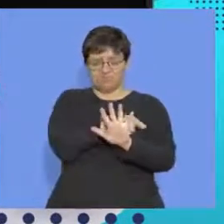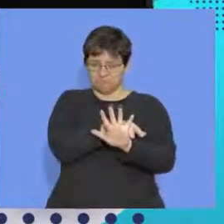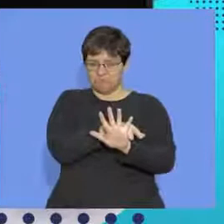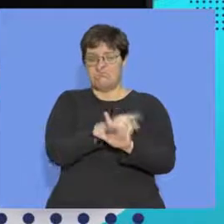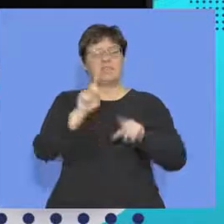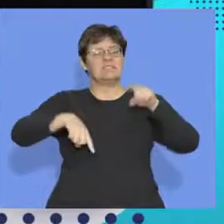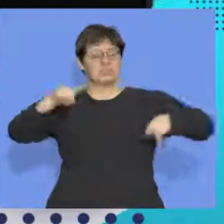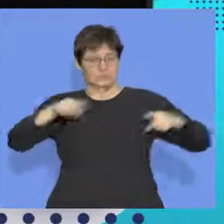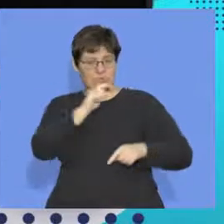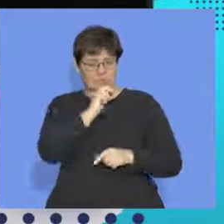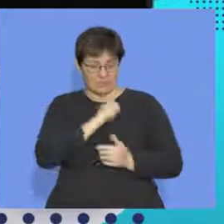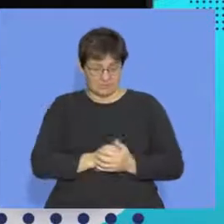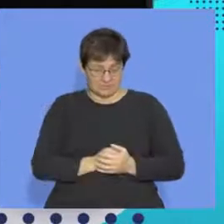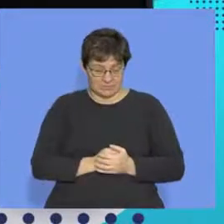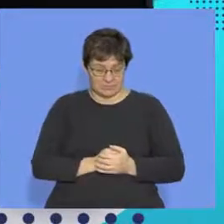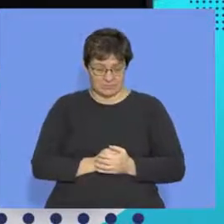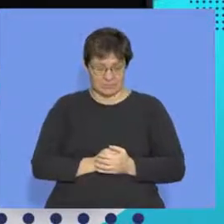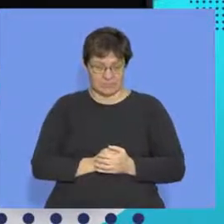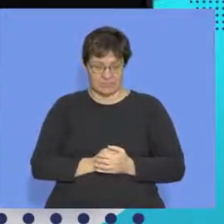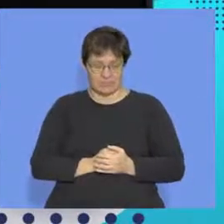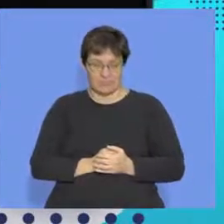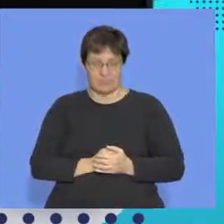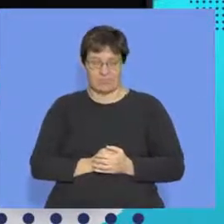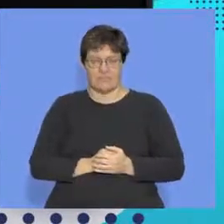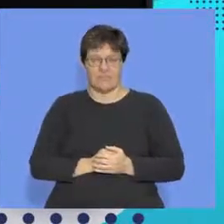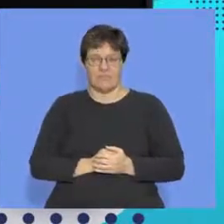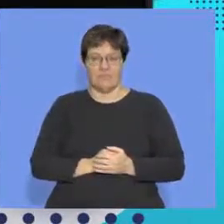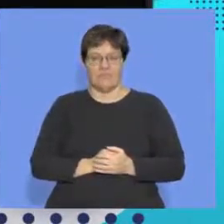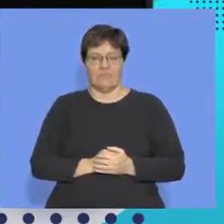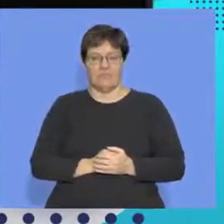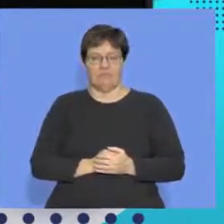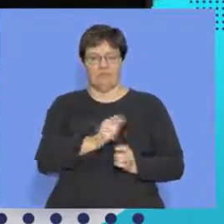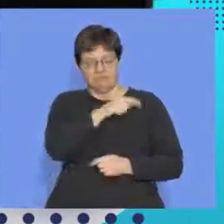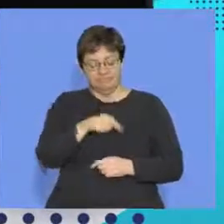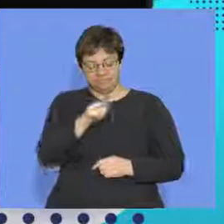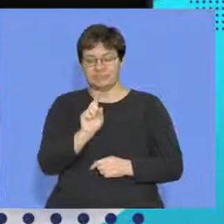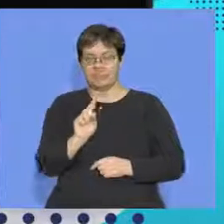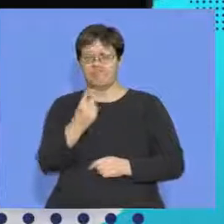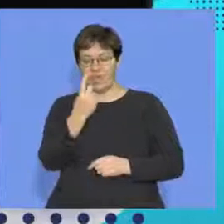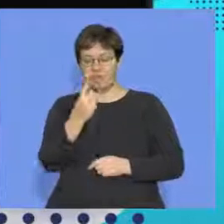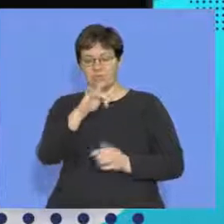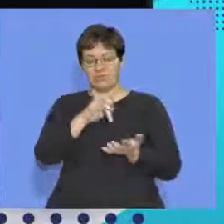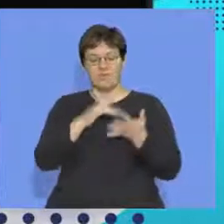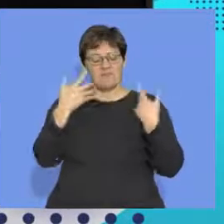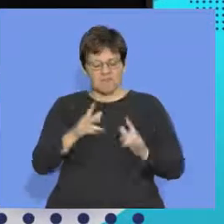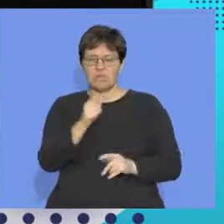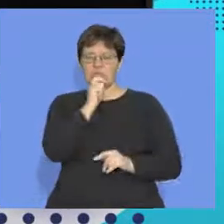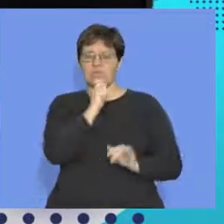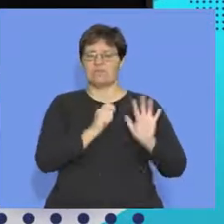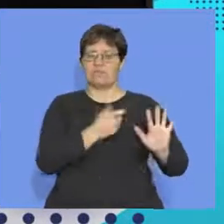to choose. Are we together? We'll put 5 there. Are we together? Then the first position, I've already used